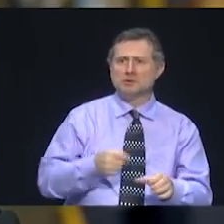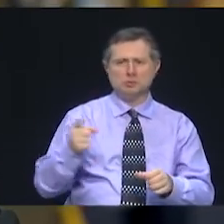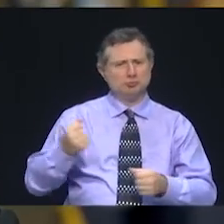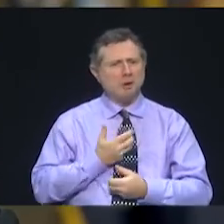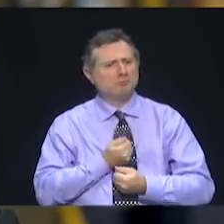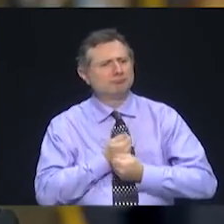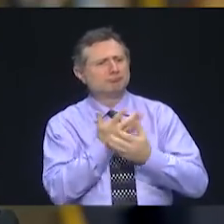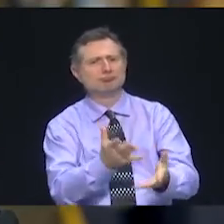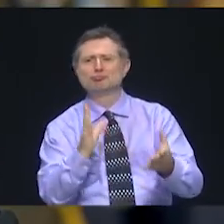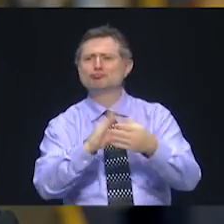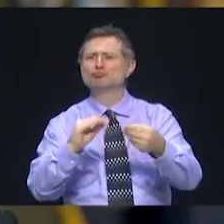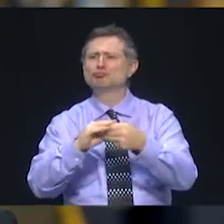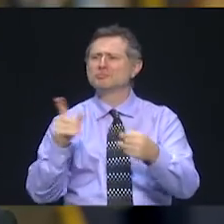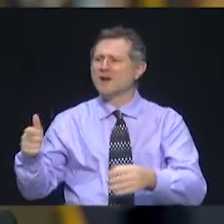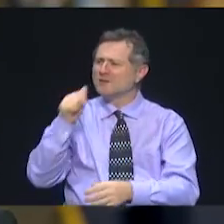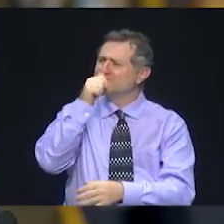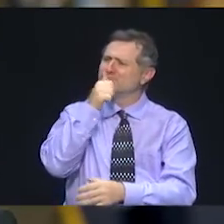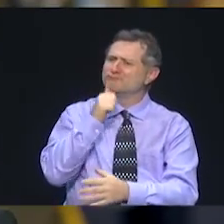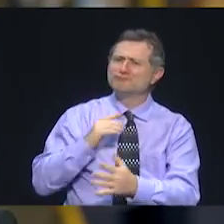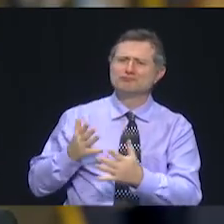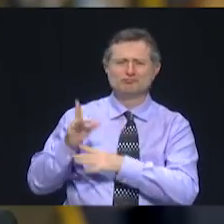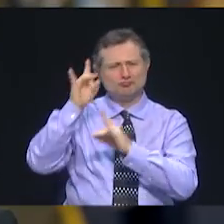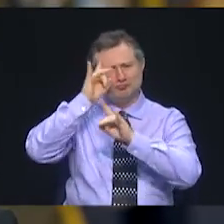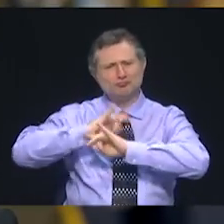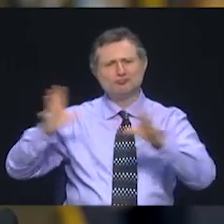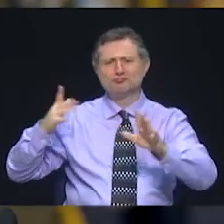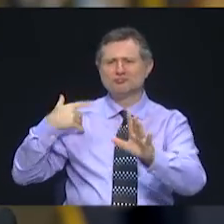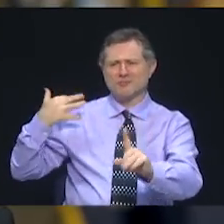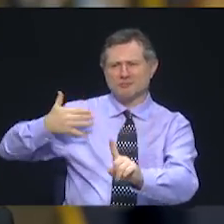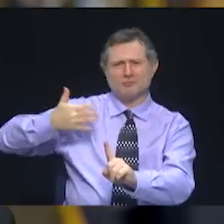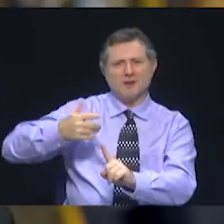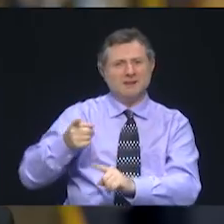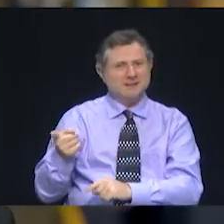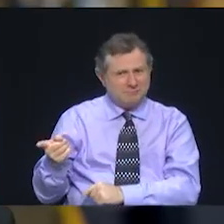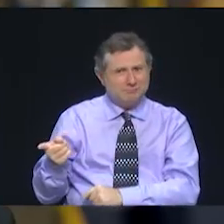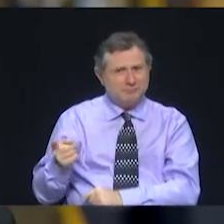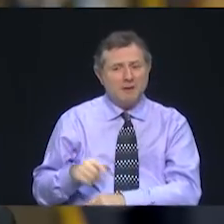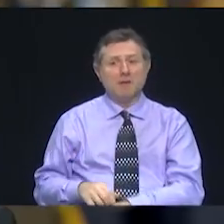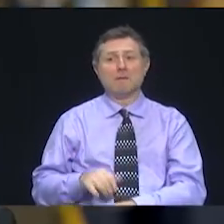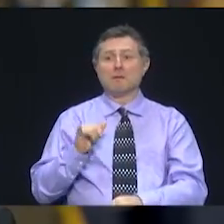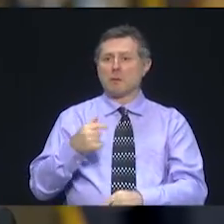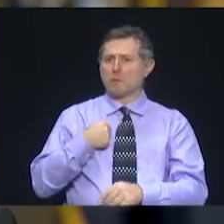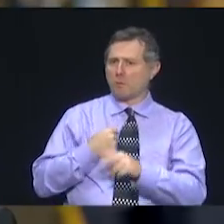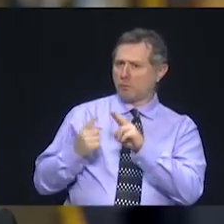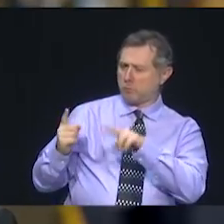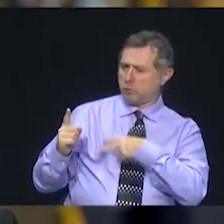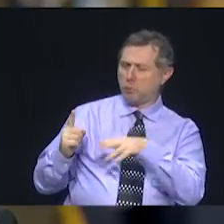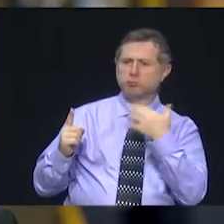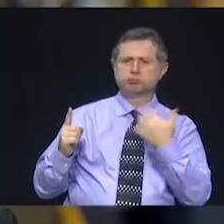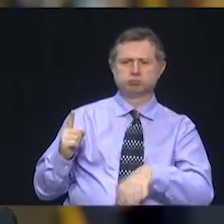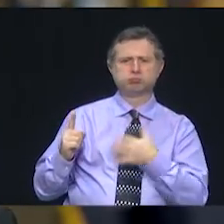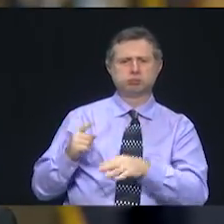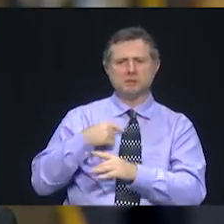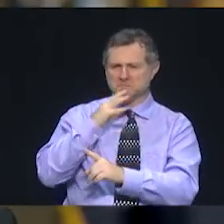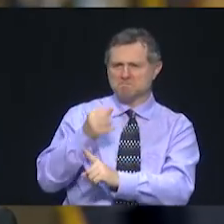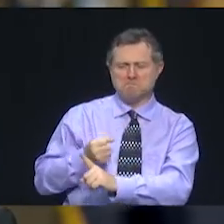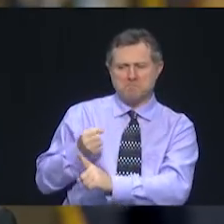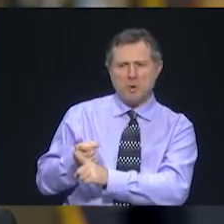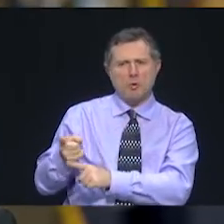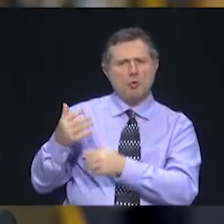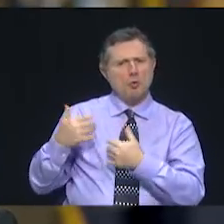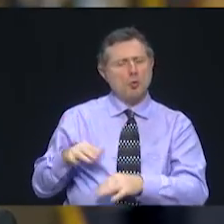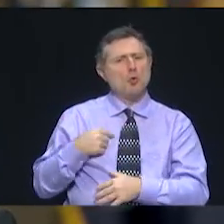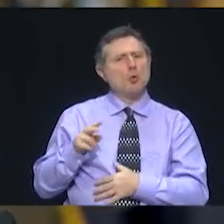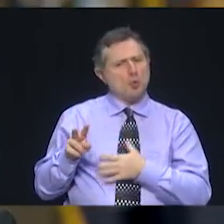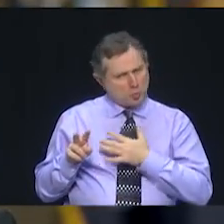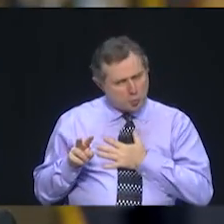she endured and how she was handling it. I could see how it had affected her. I could see